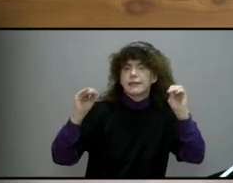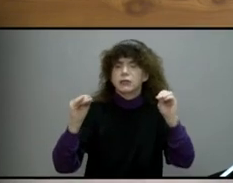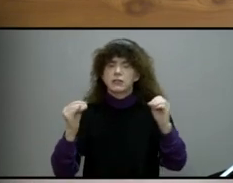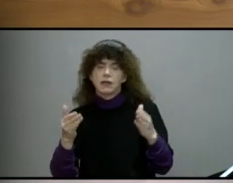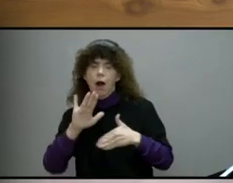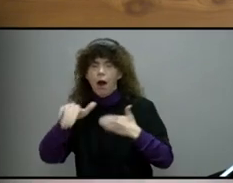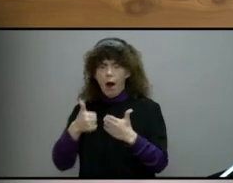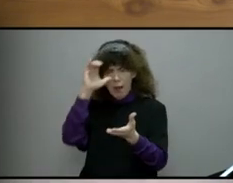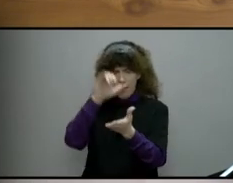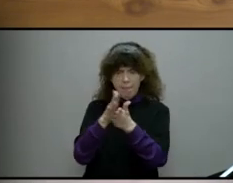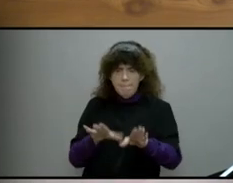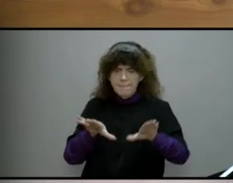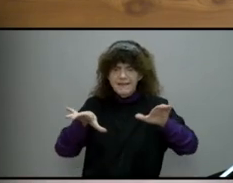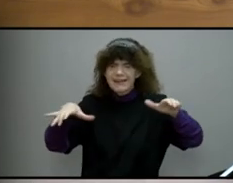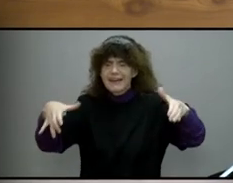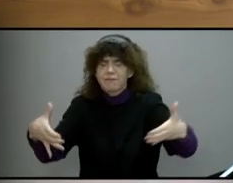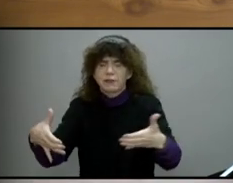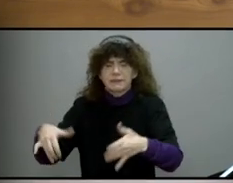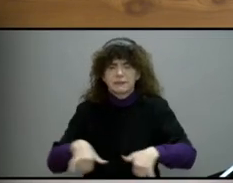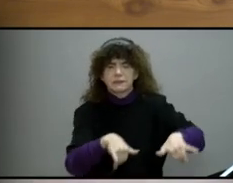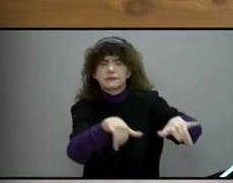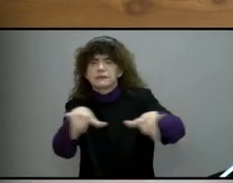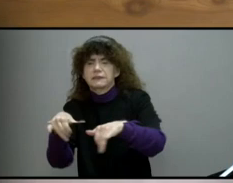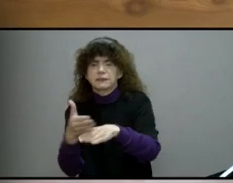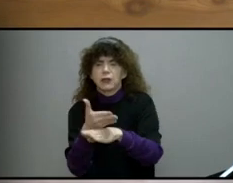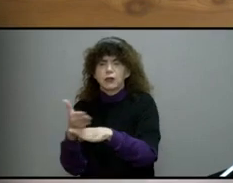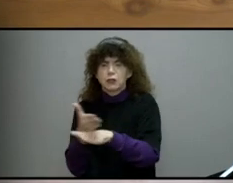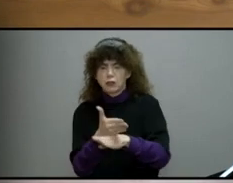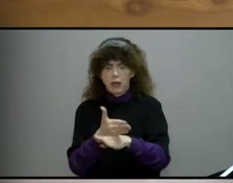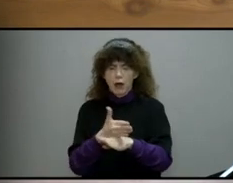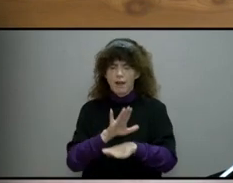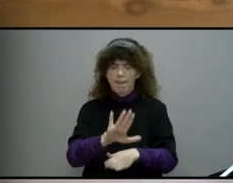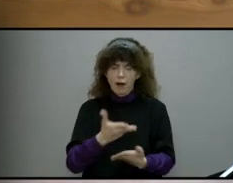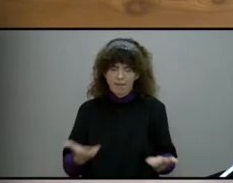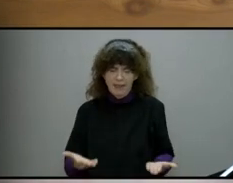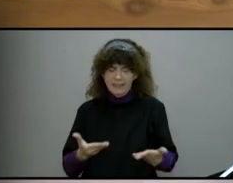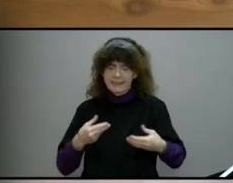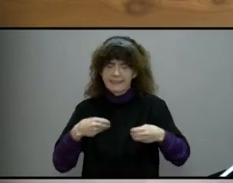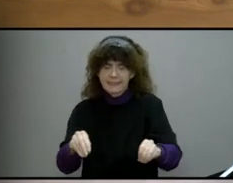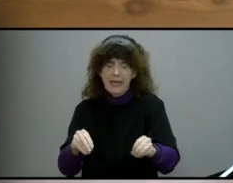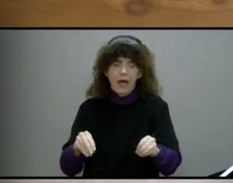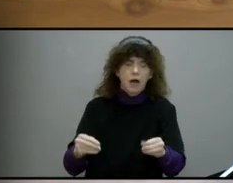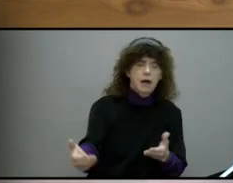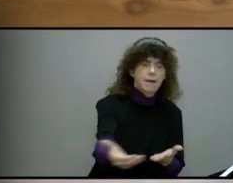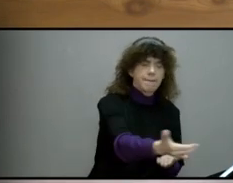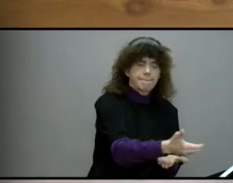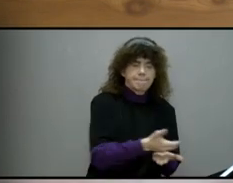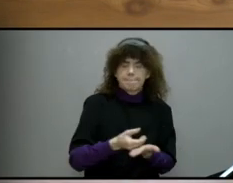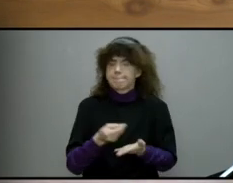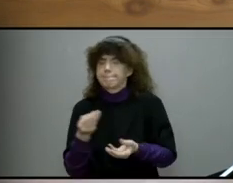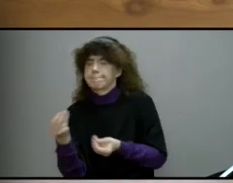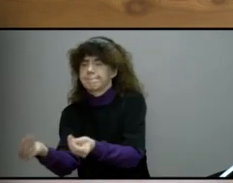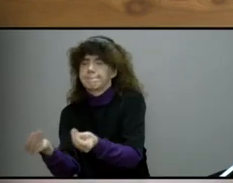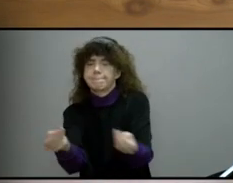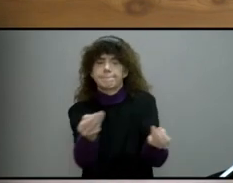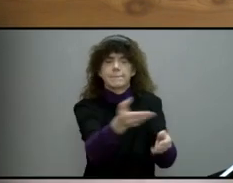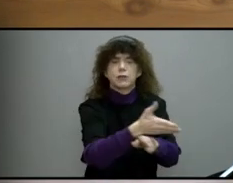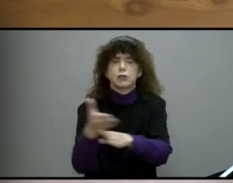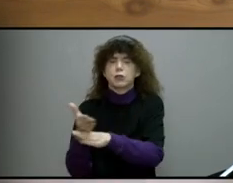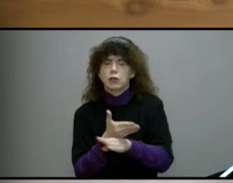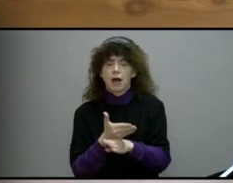together and had everything in common. They sold property and possessions to give to anyone who had need.